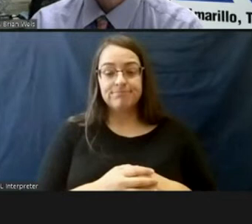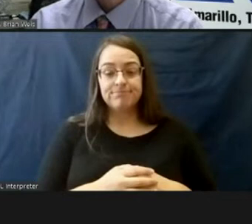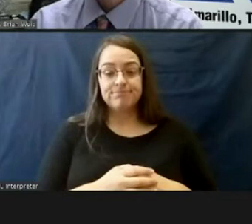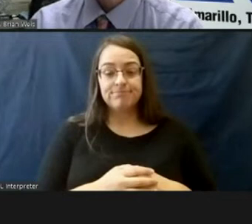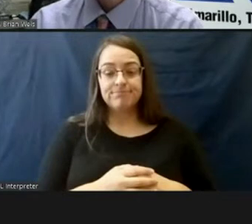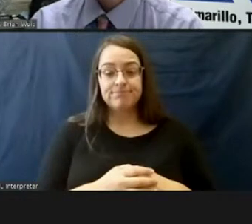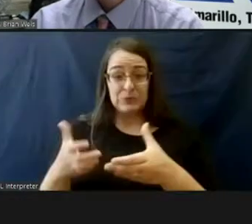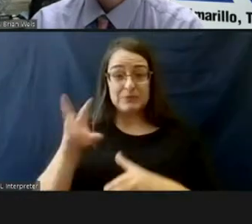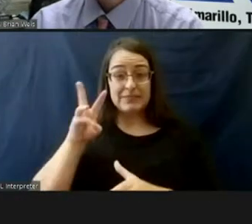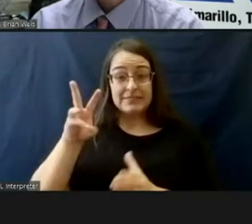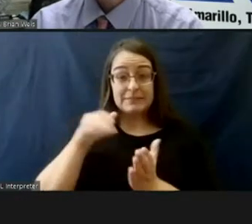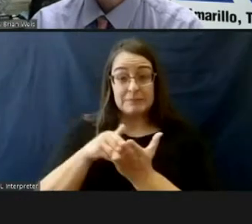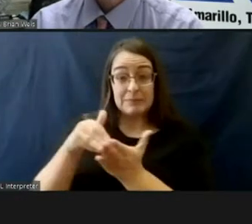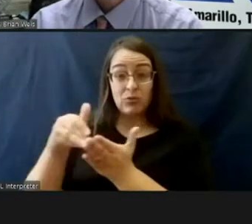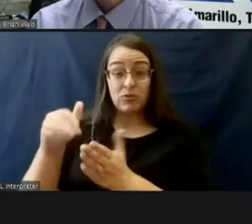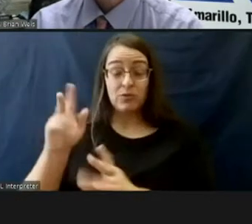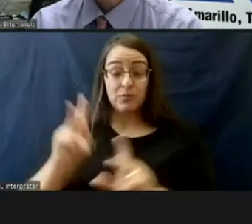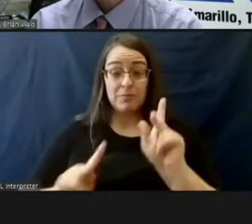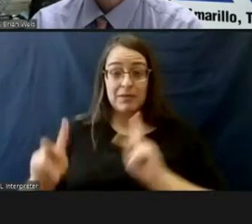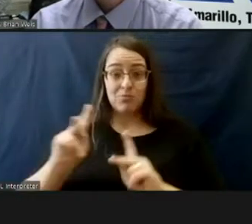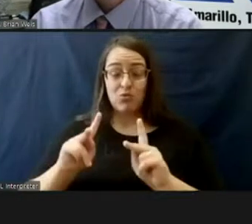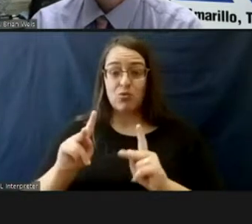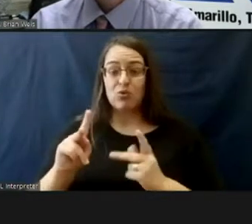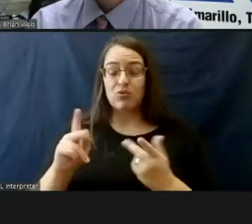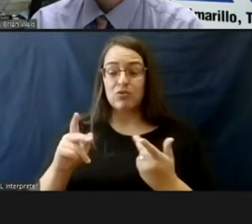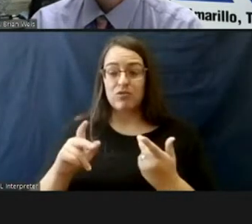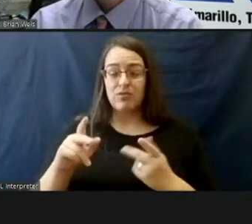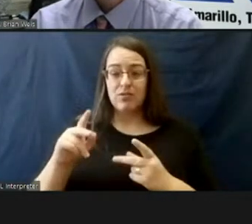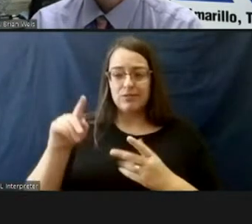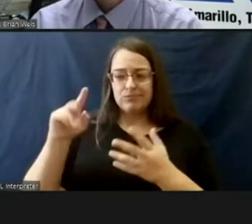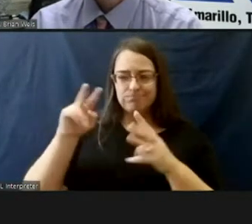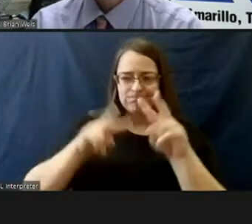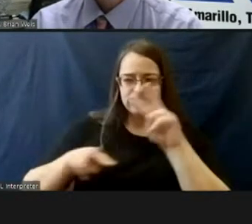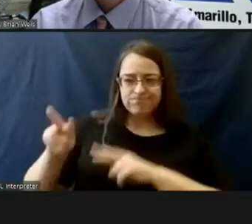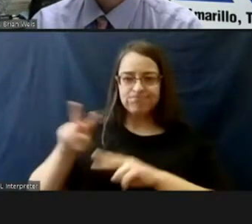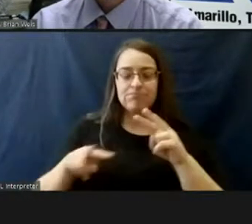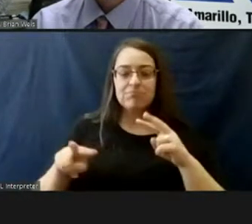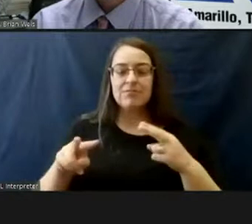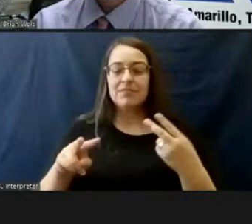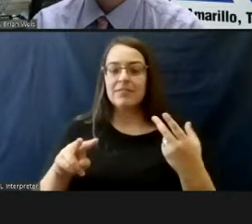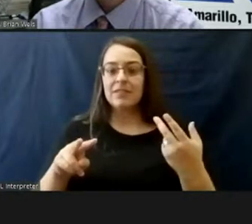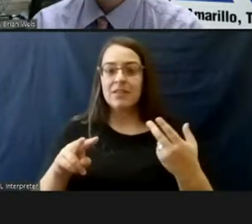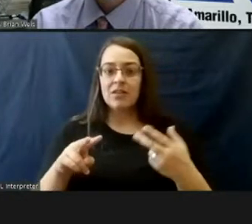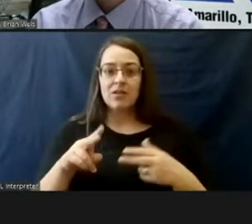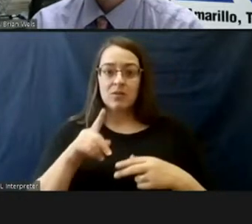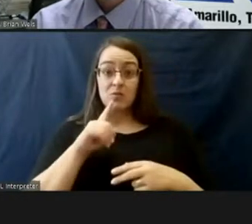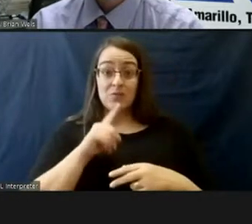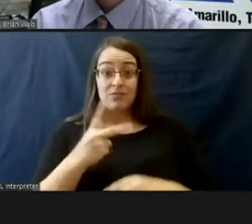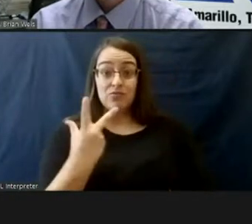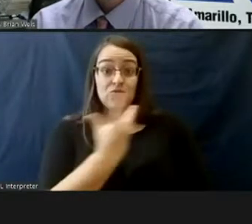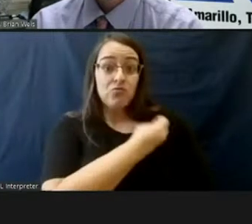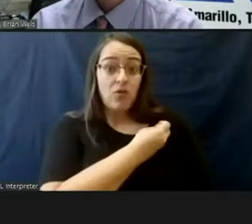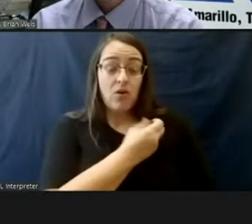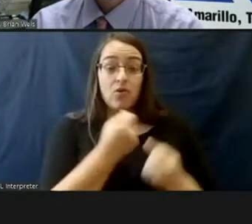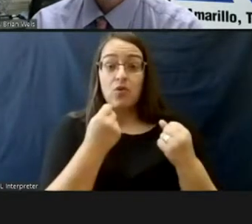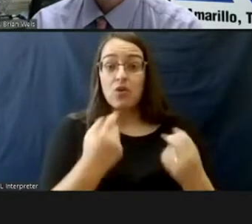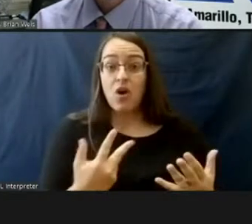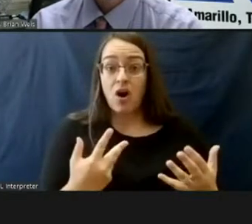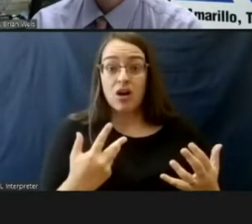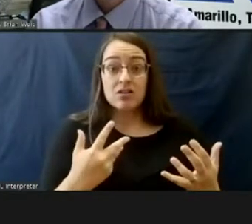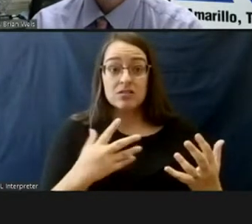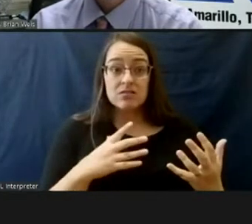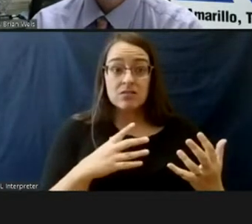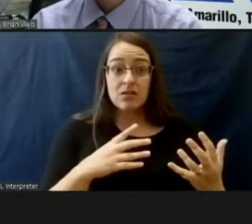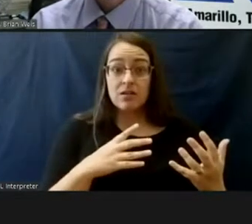individuals and patients that were studied, the adverse events were not able to be shown to be more significant